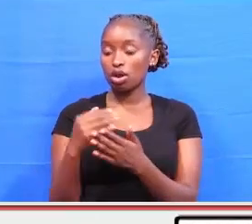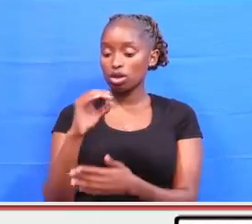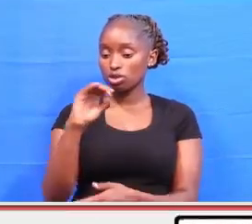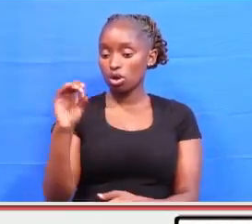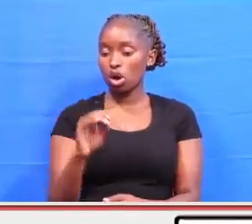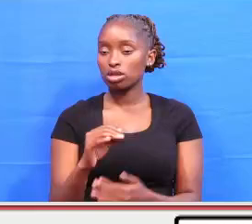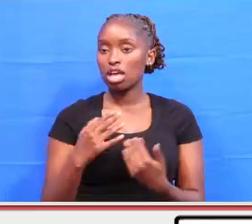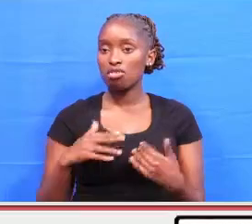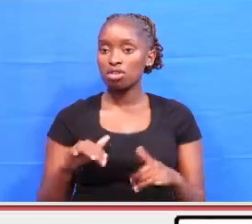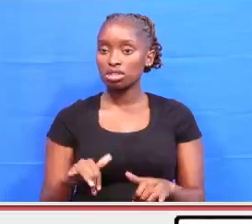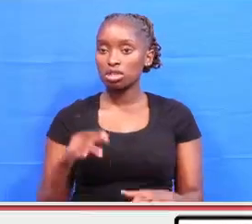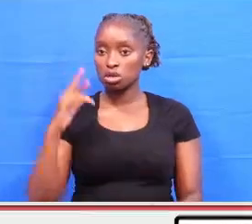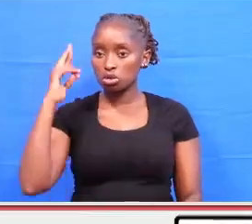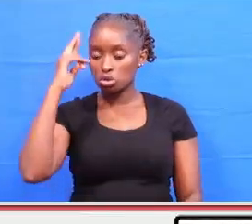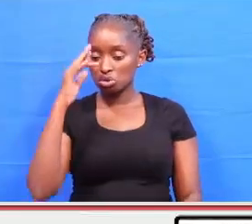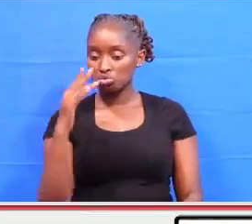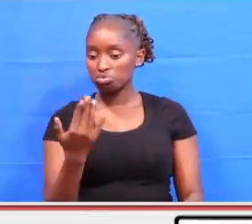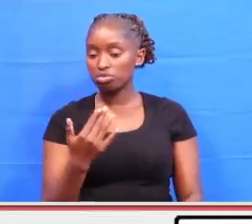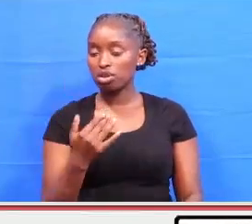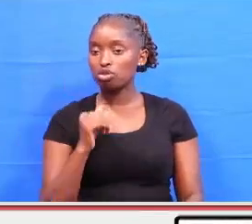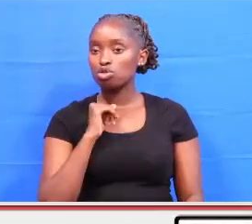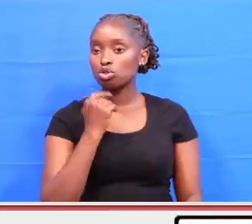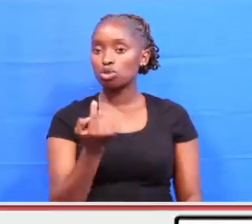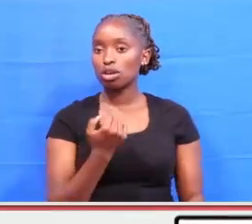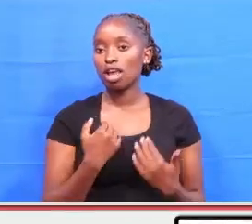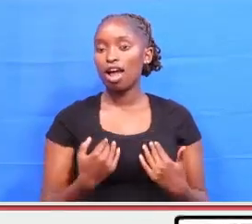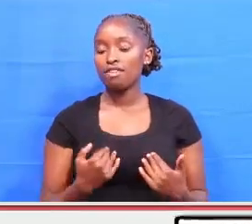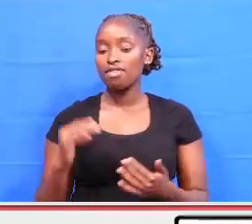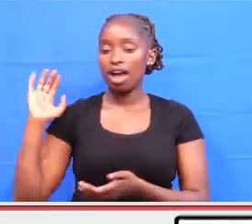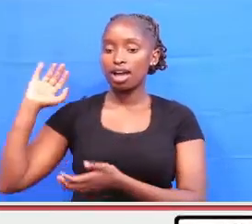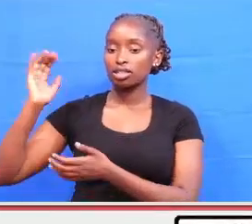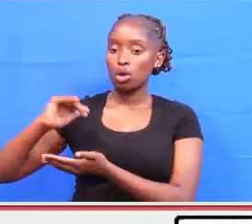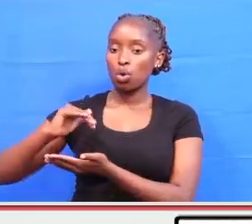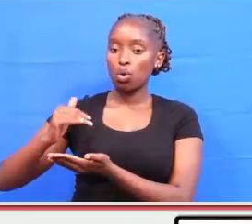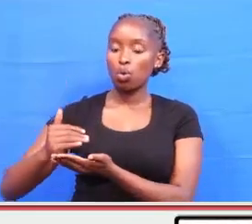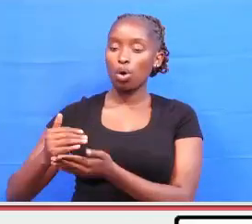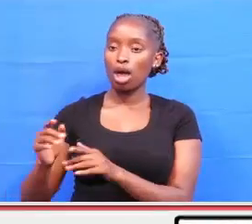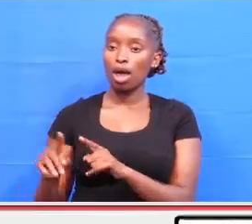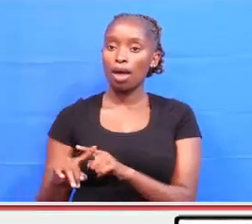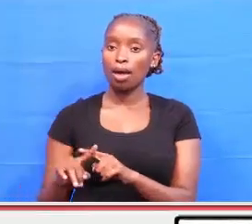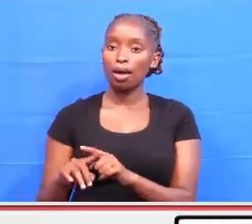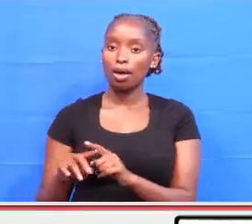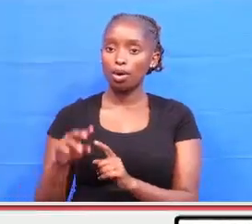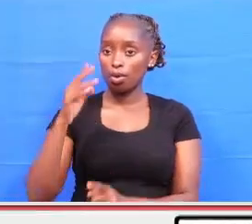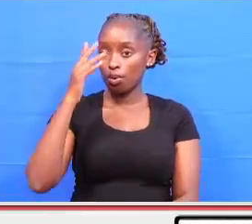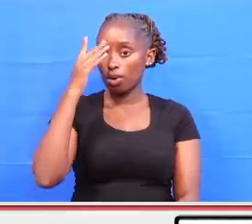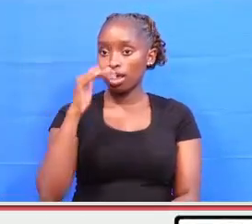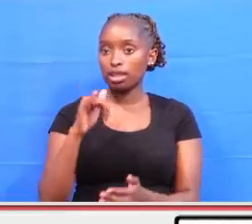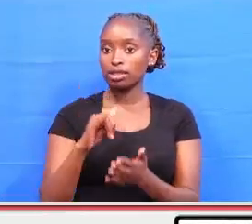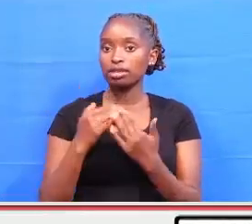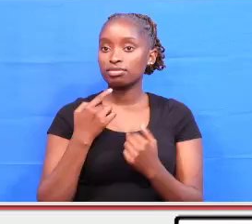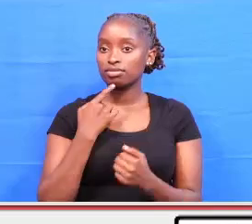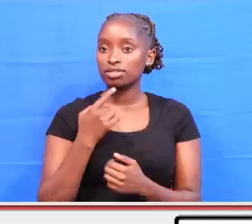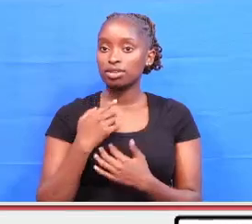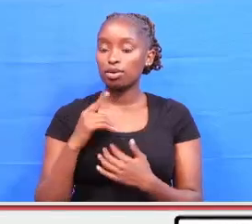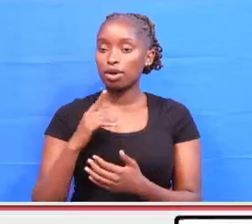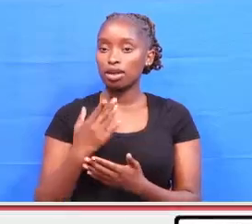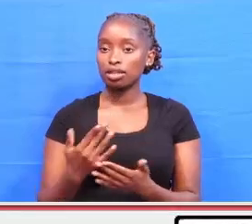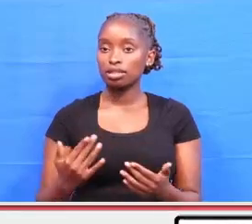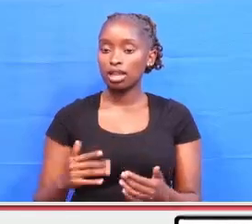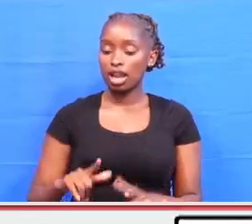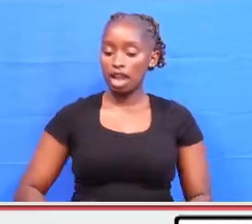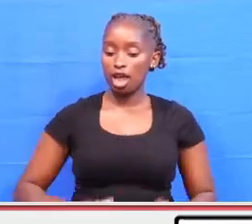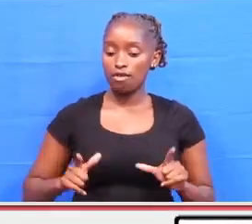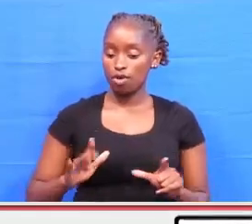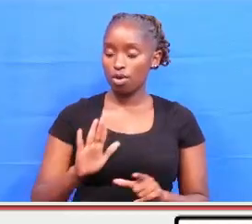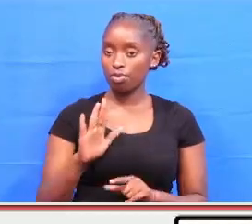that you don't just have only a hustler score, because that is only saying mm-hmm. one aspect of your life. Right. If